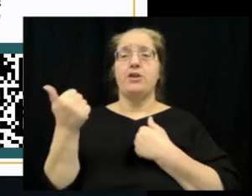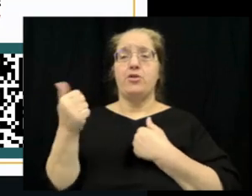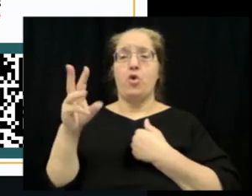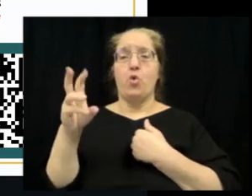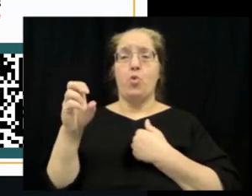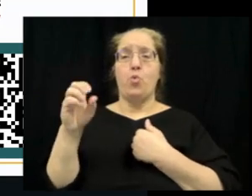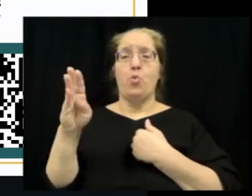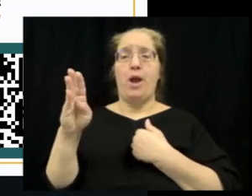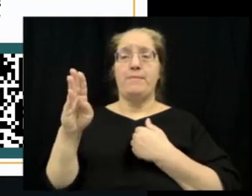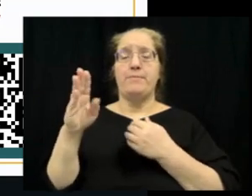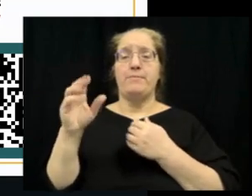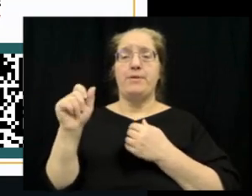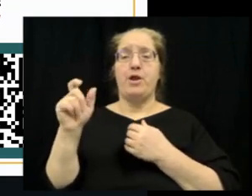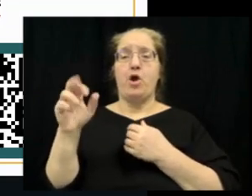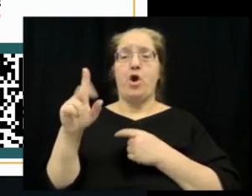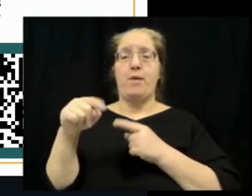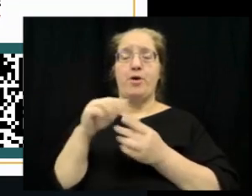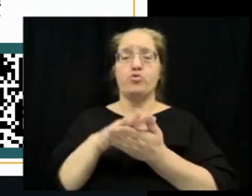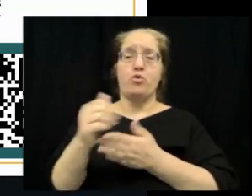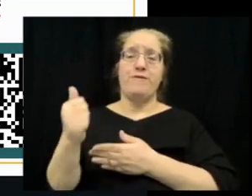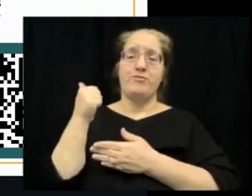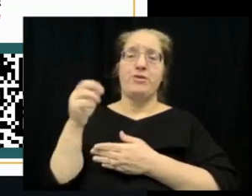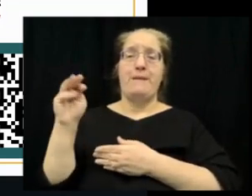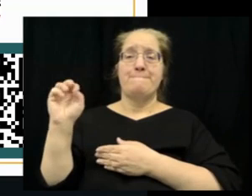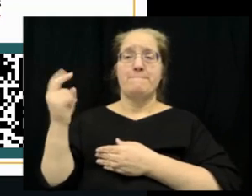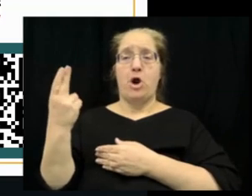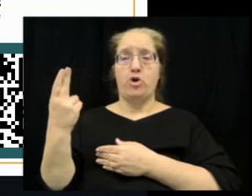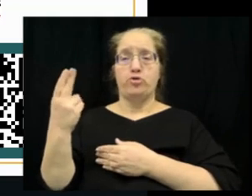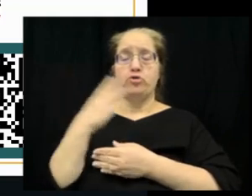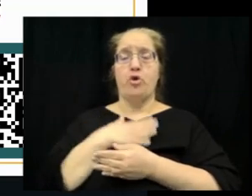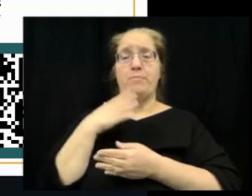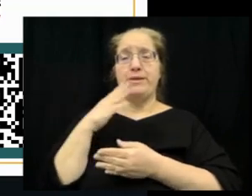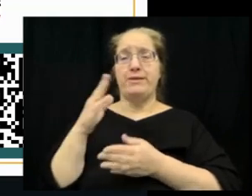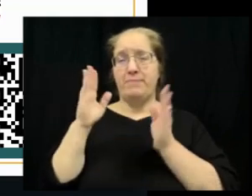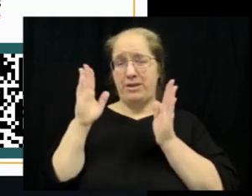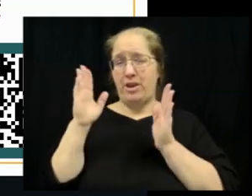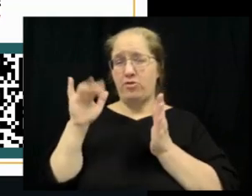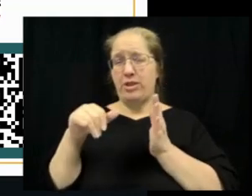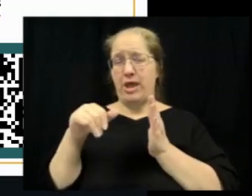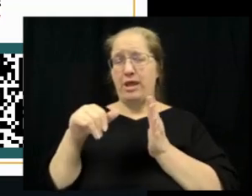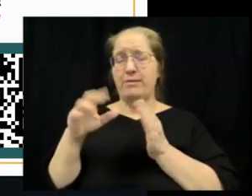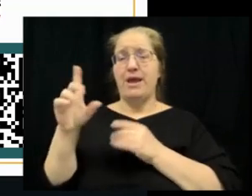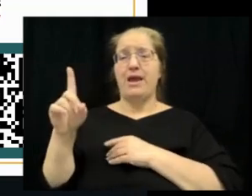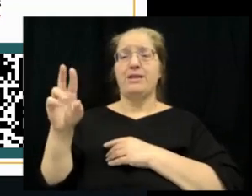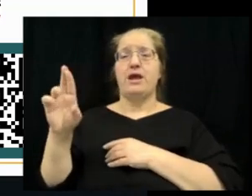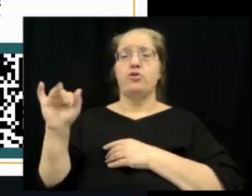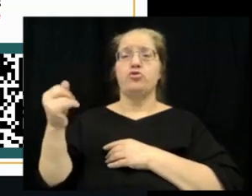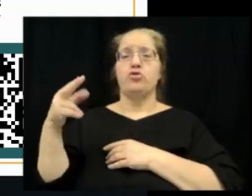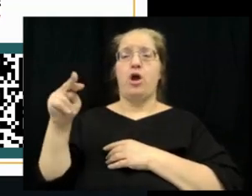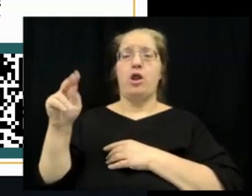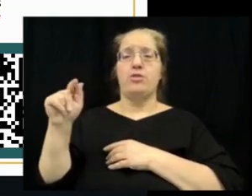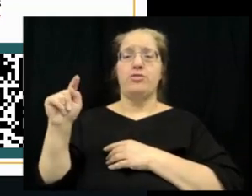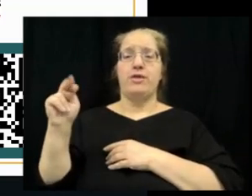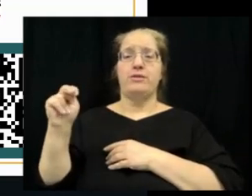webinar about school refusal in March. So please keep an eye out for that. It'll be Dr. Jonathan Dalton,